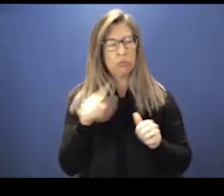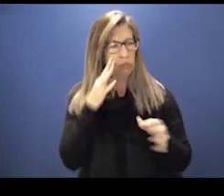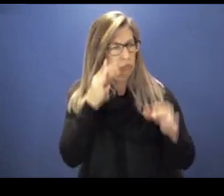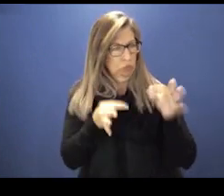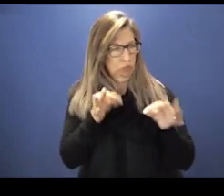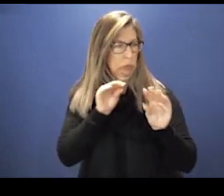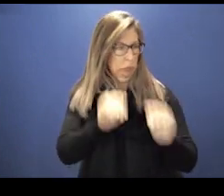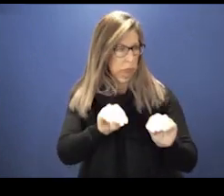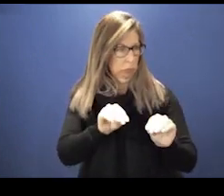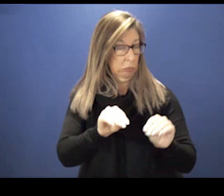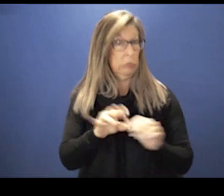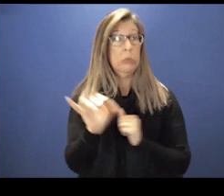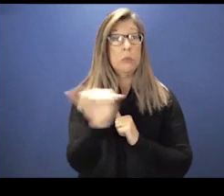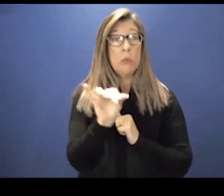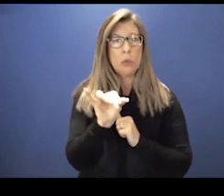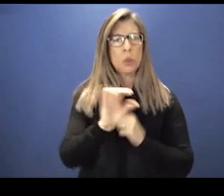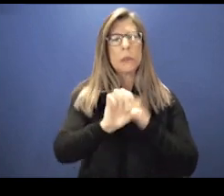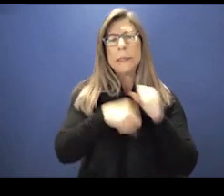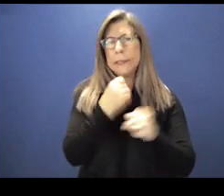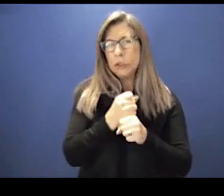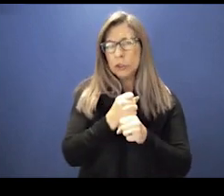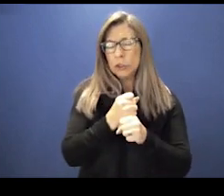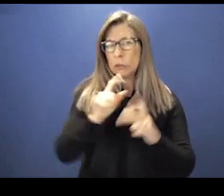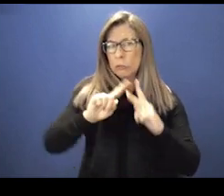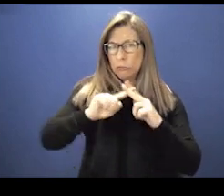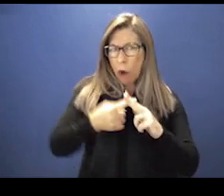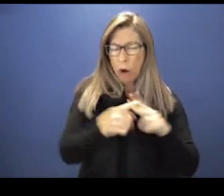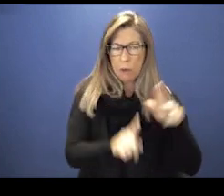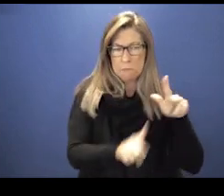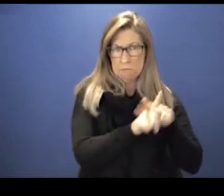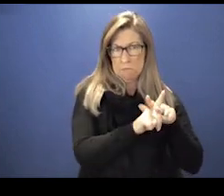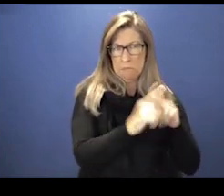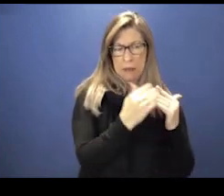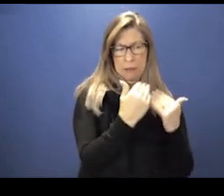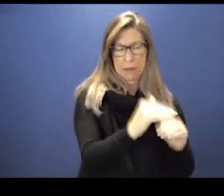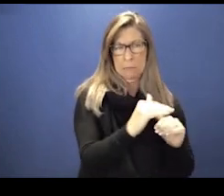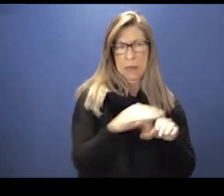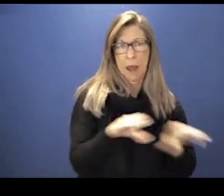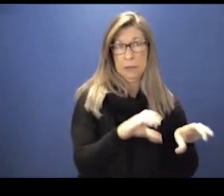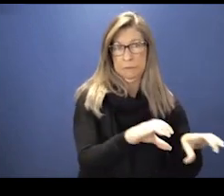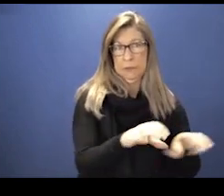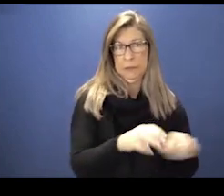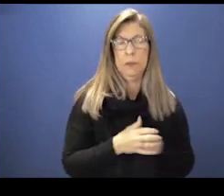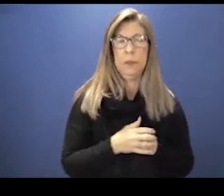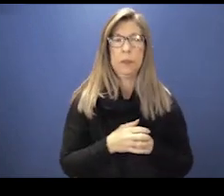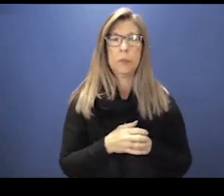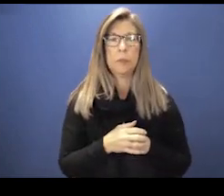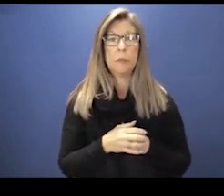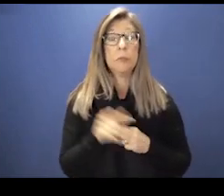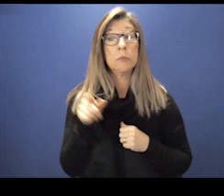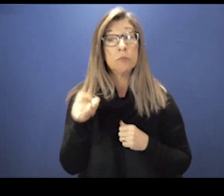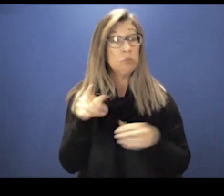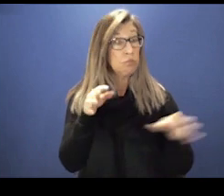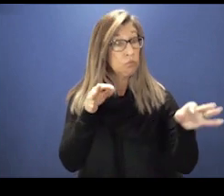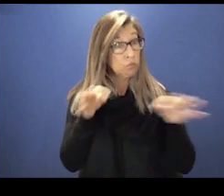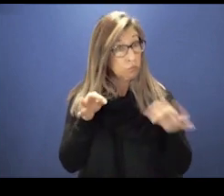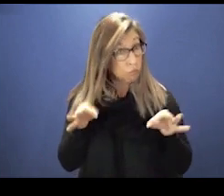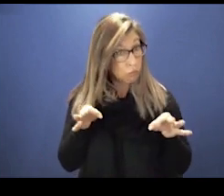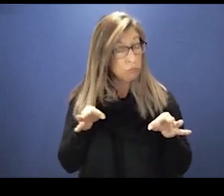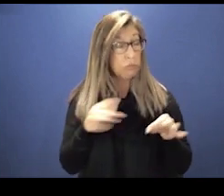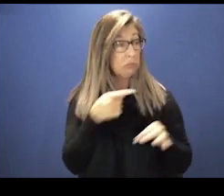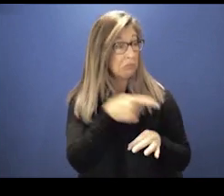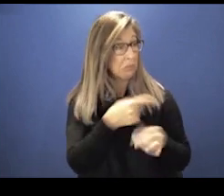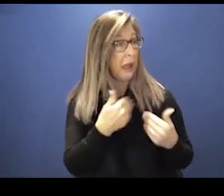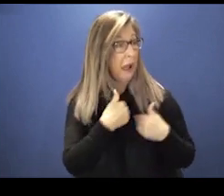Finally, you should include the year the patient began to experience those limitations. When providing details about